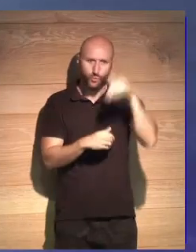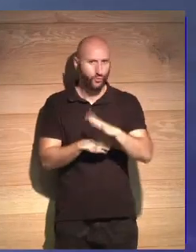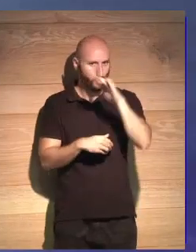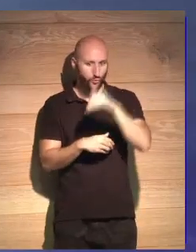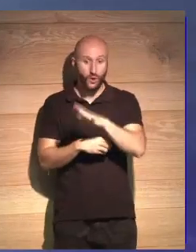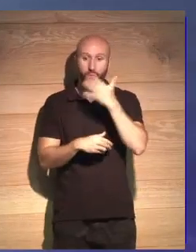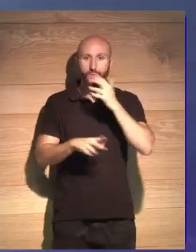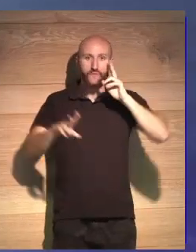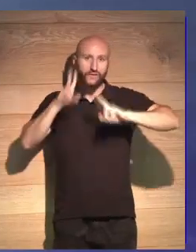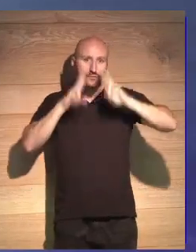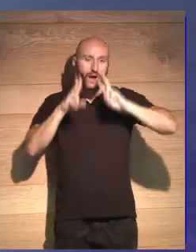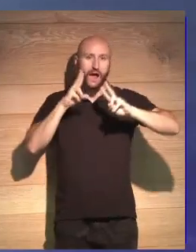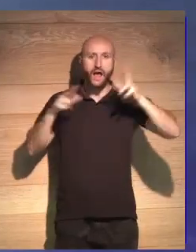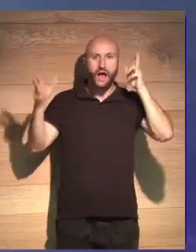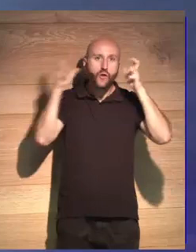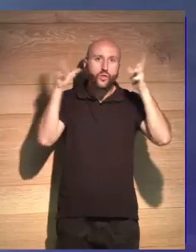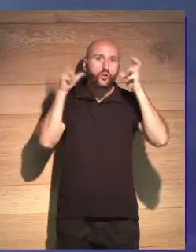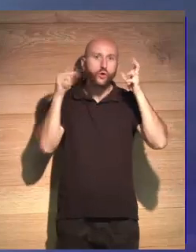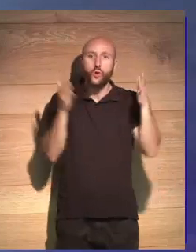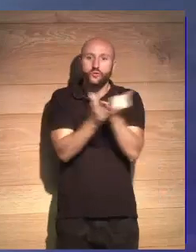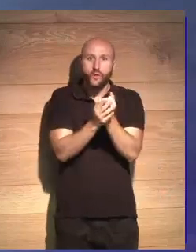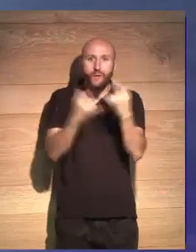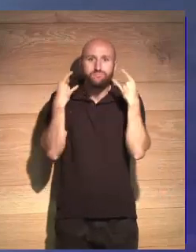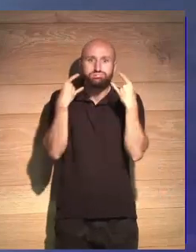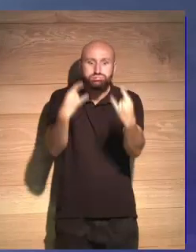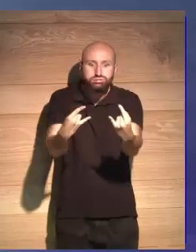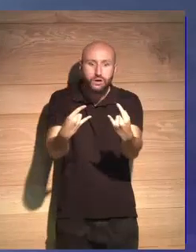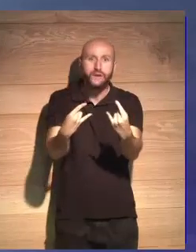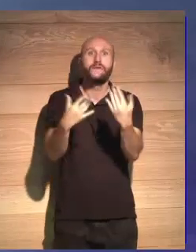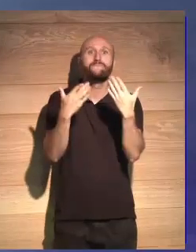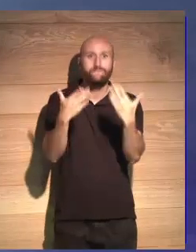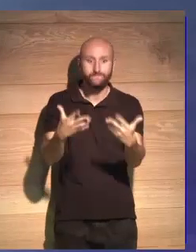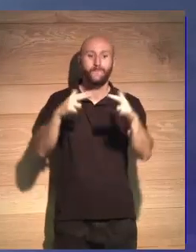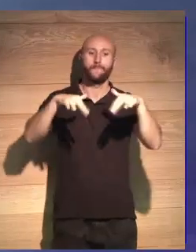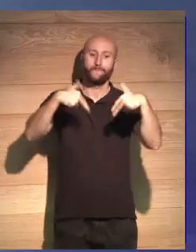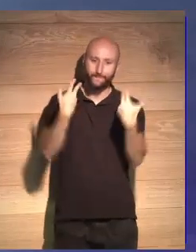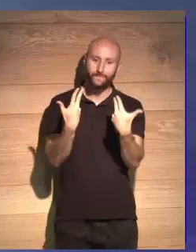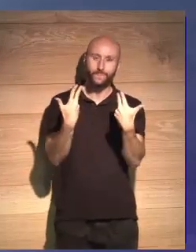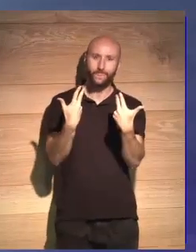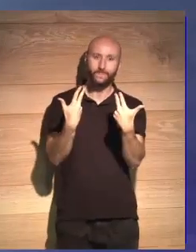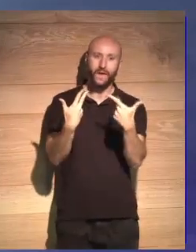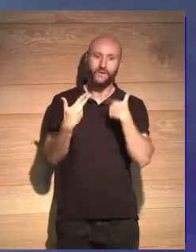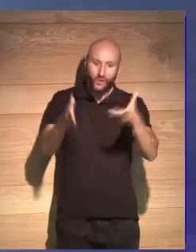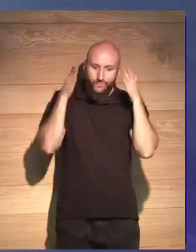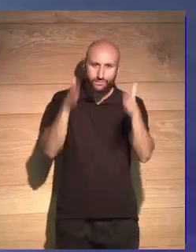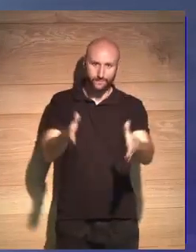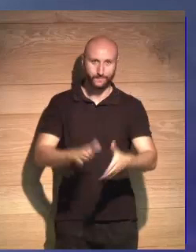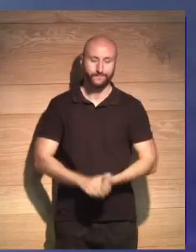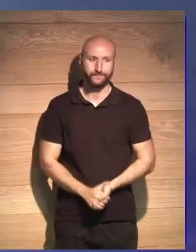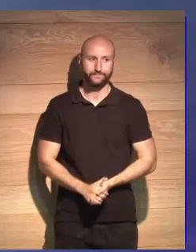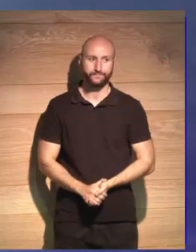They are very motivating. The visual elements, the audio elements keep us engaged to the video